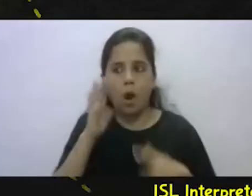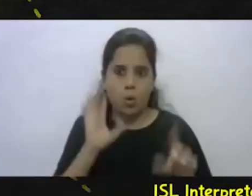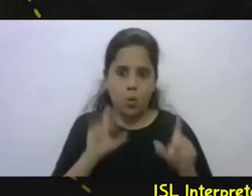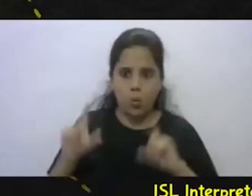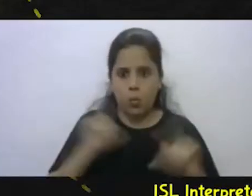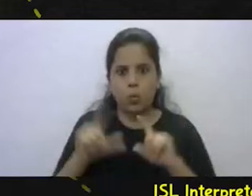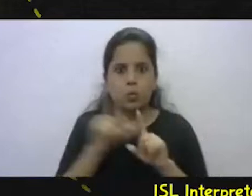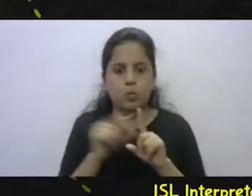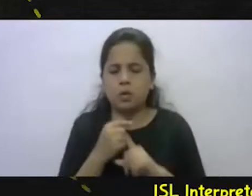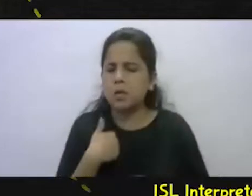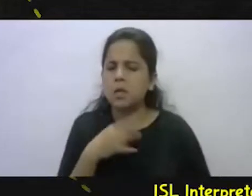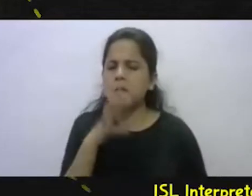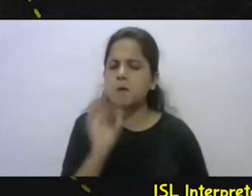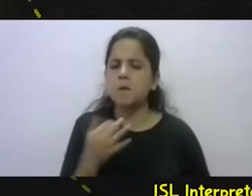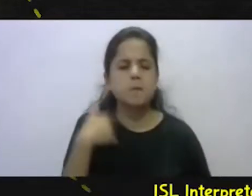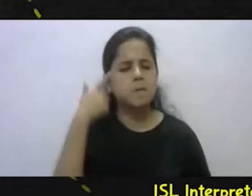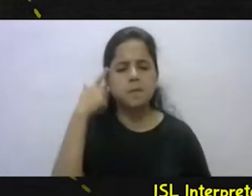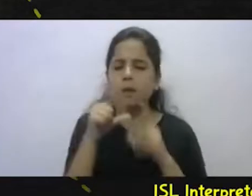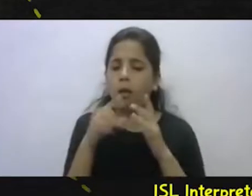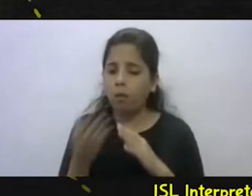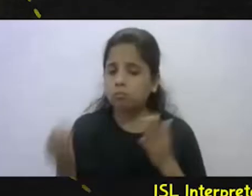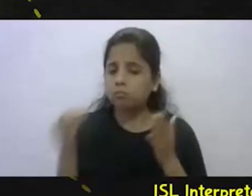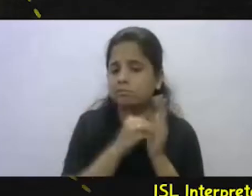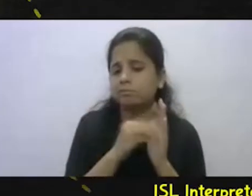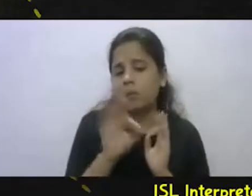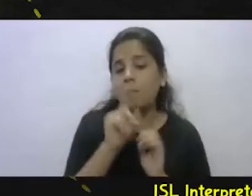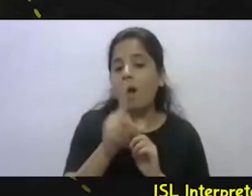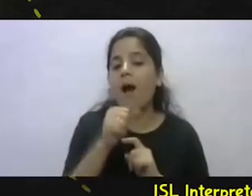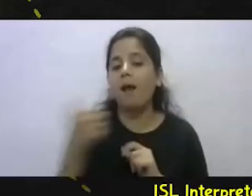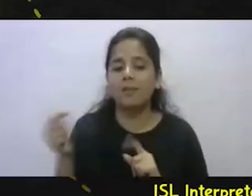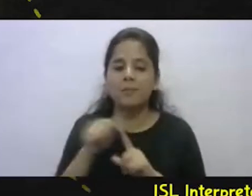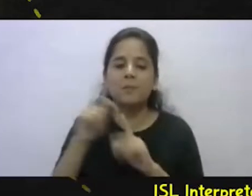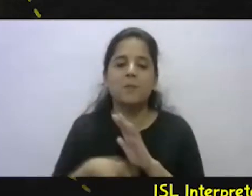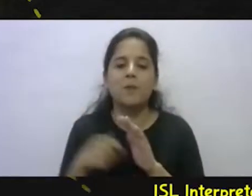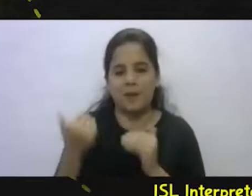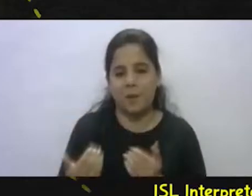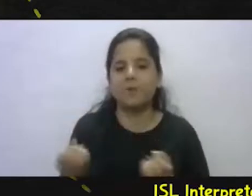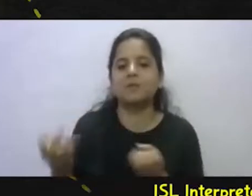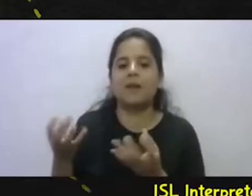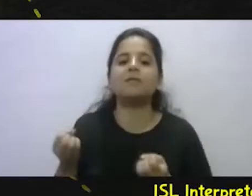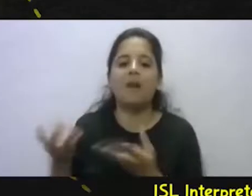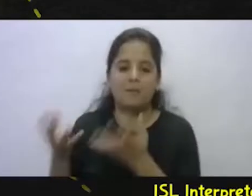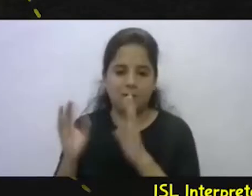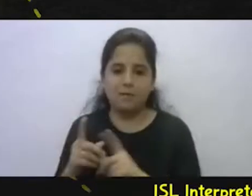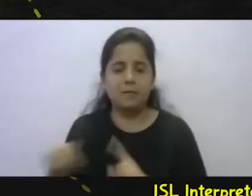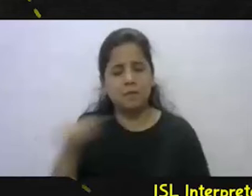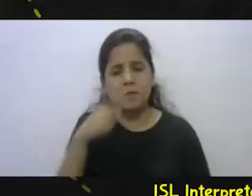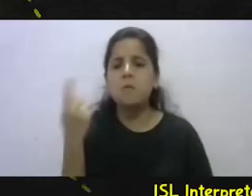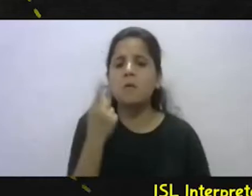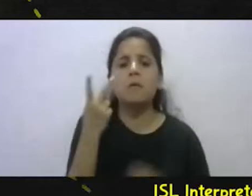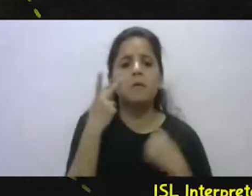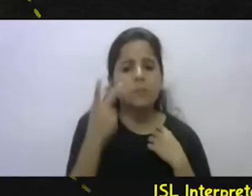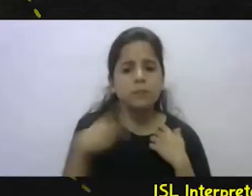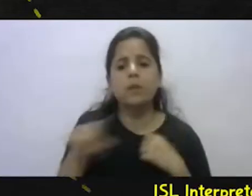I didn't really put out that data. But then there are other projects that have come in who only sort of